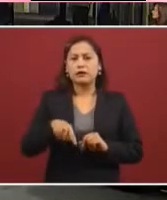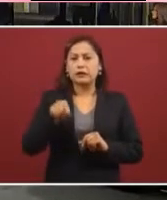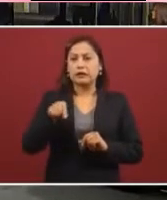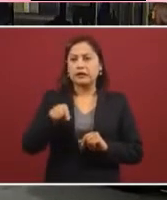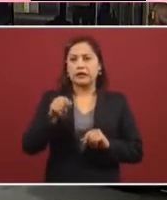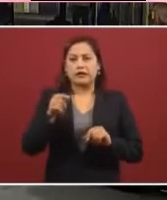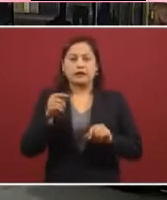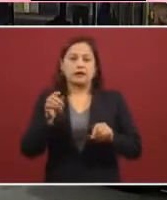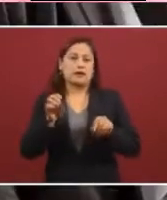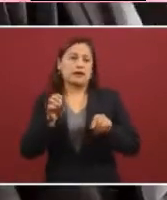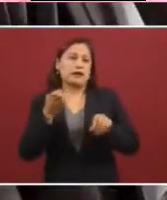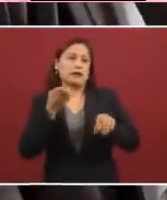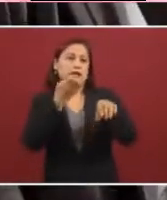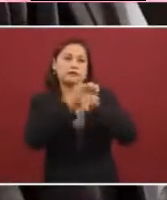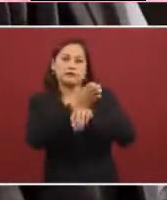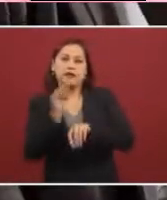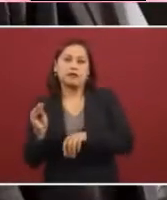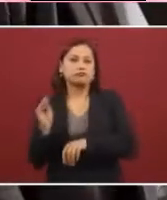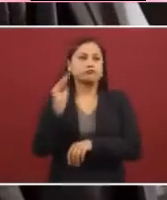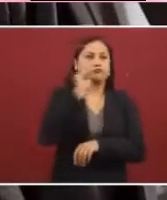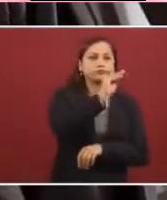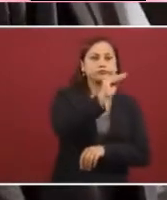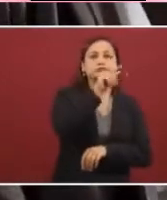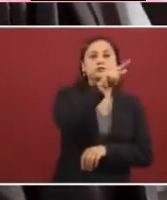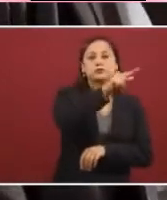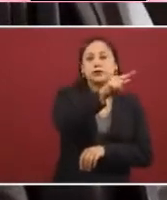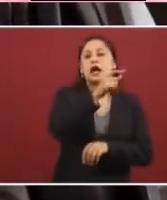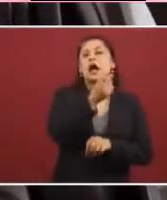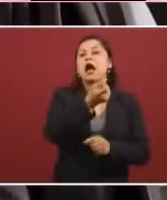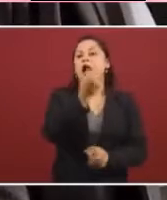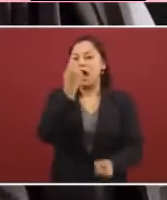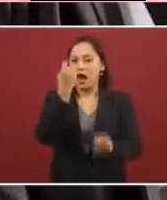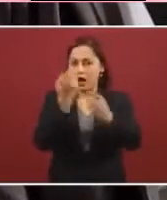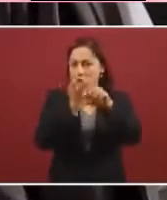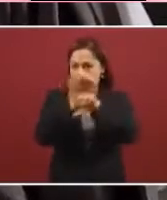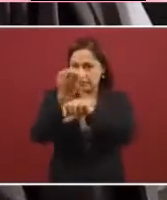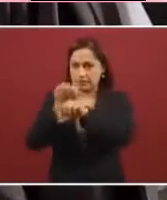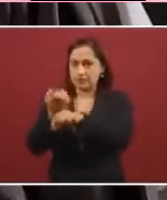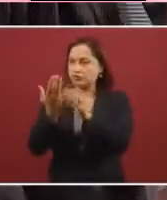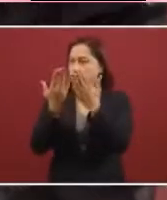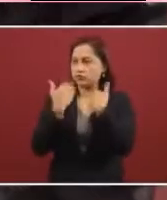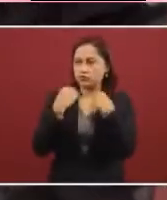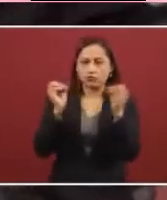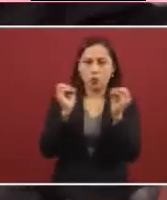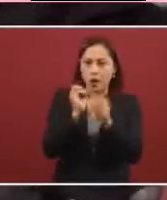can they be sent to the states that no longer have enough police?